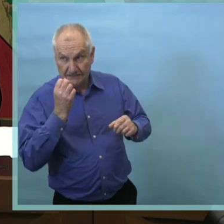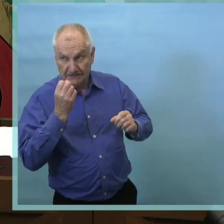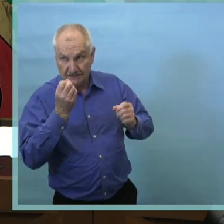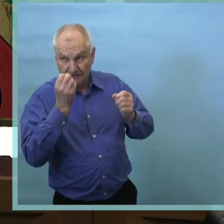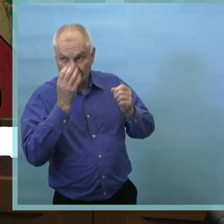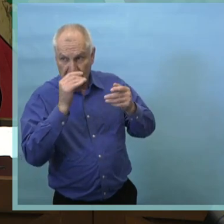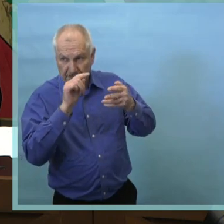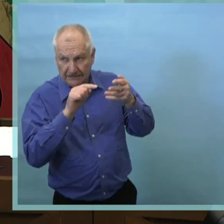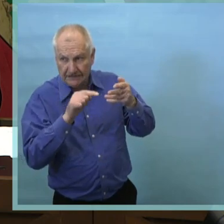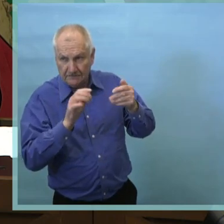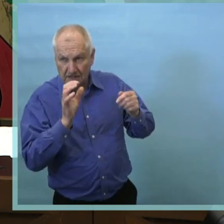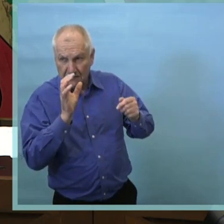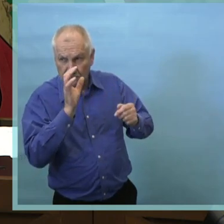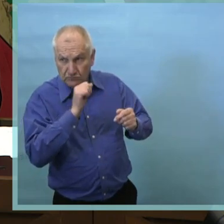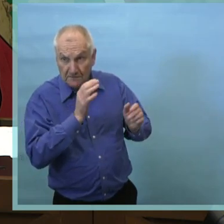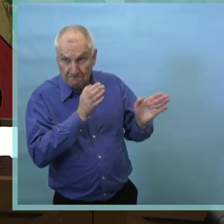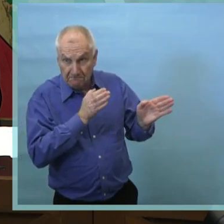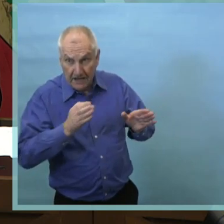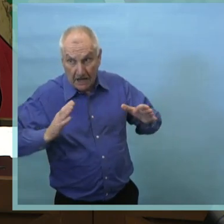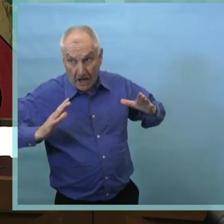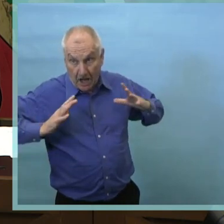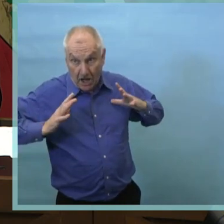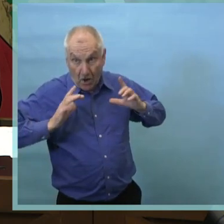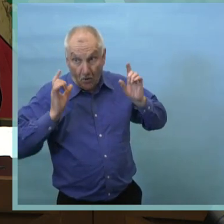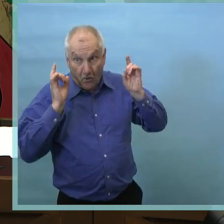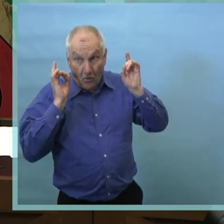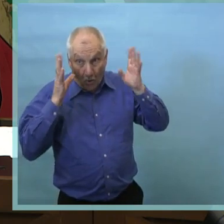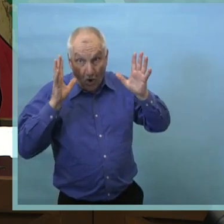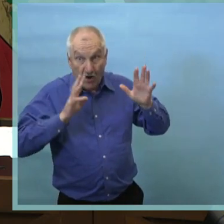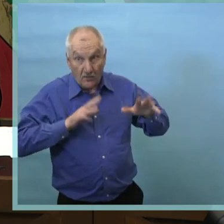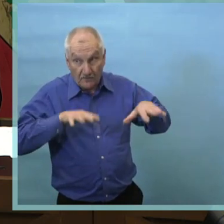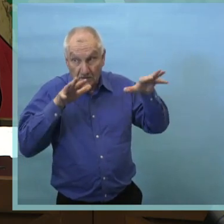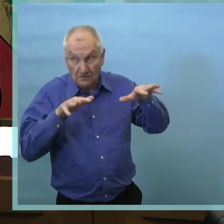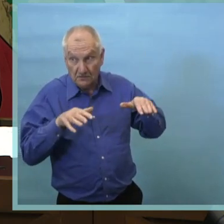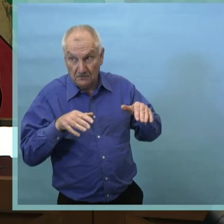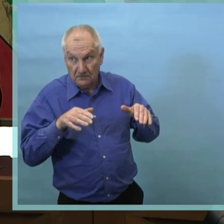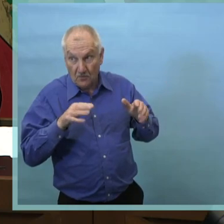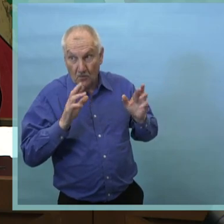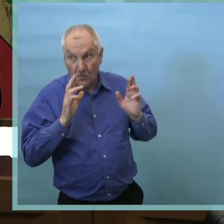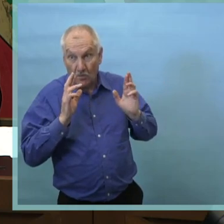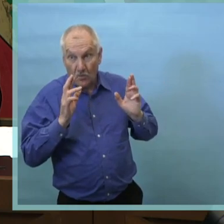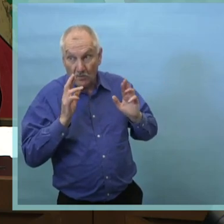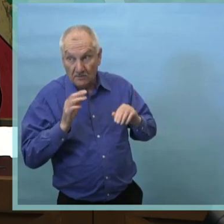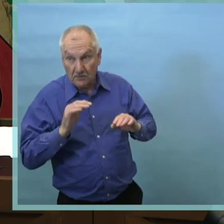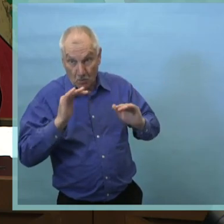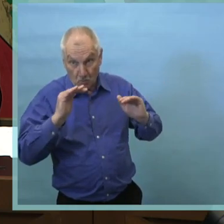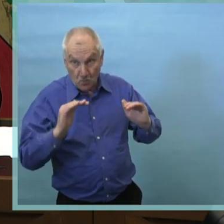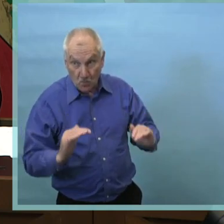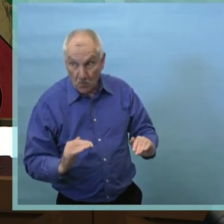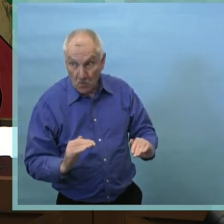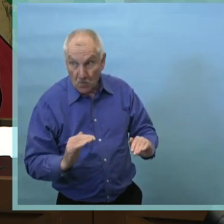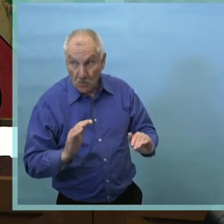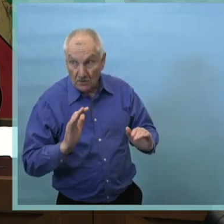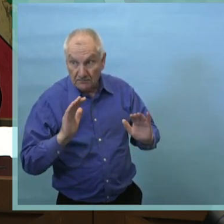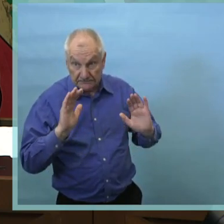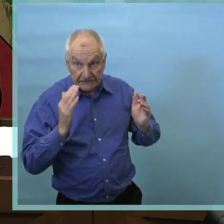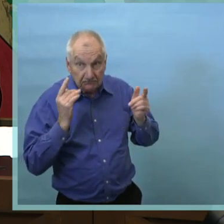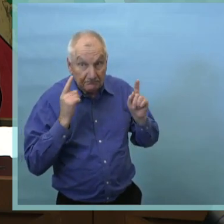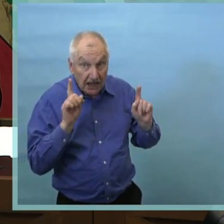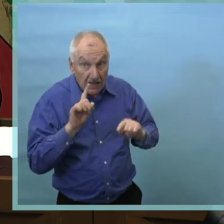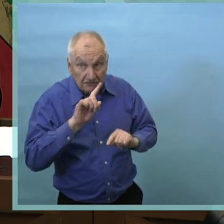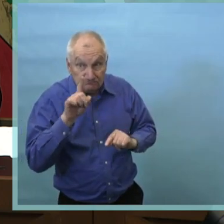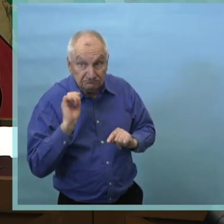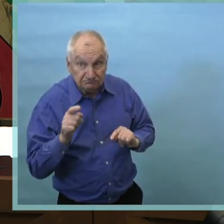the worst, but I guess the best that you hope for is, it looks like it's going to come through. Is that easy? Is that